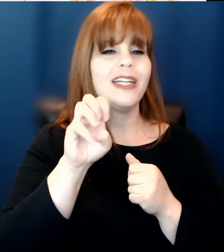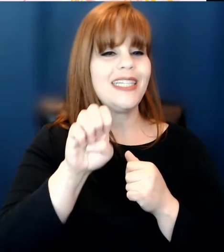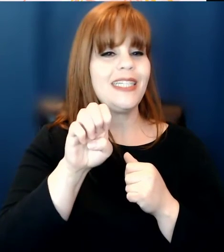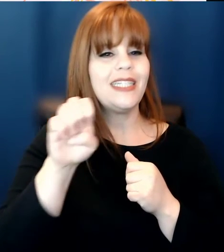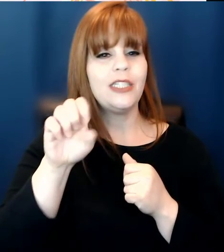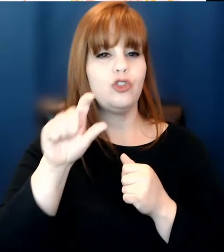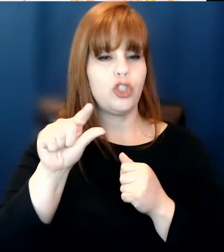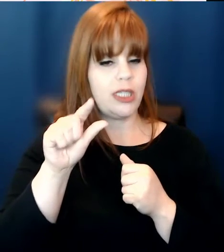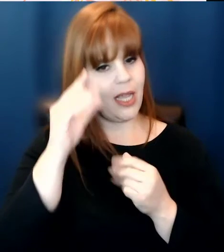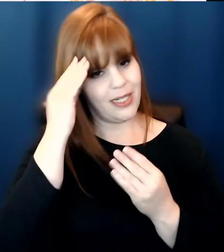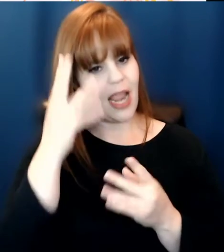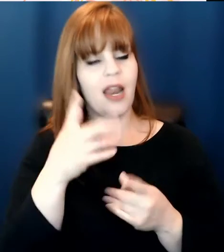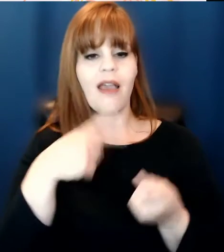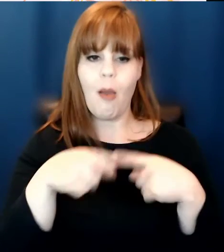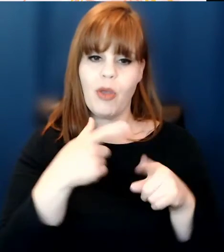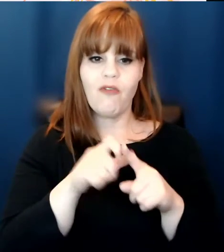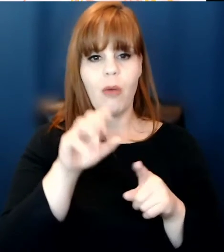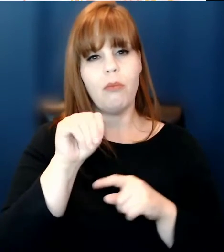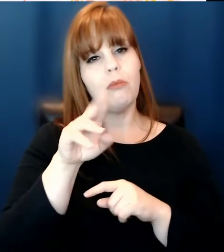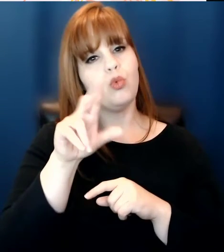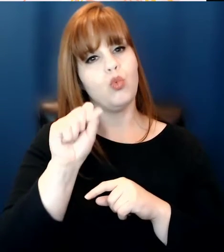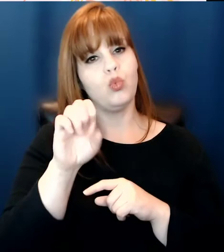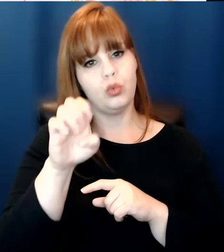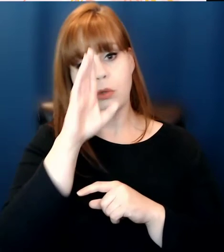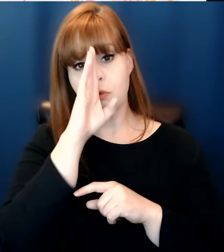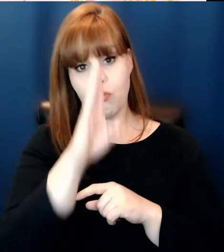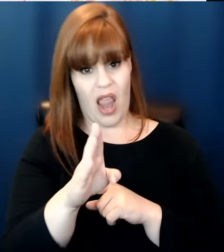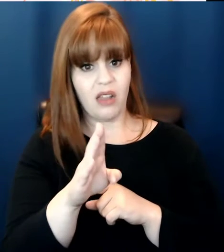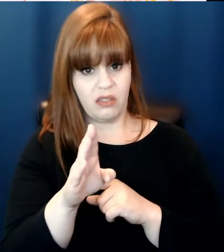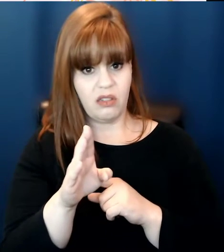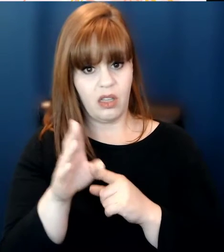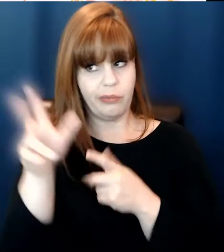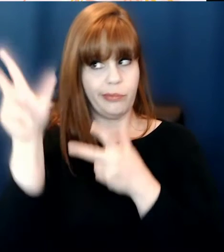coming from the Muse directly,